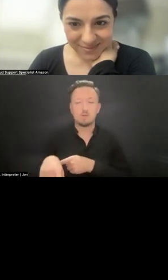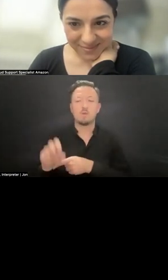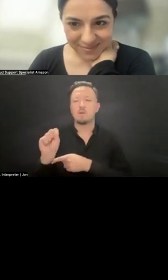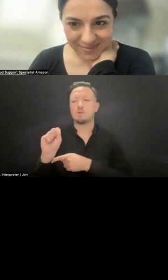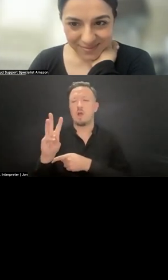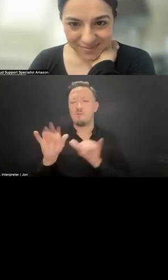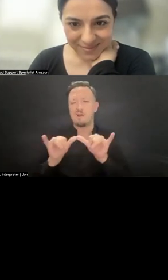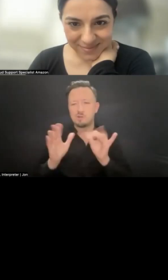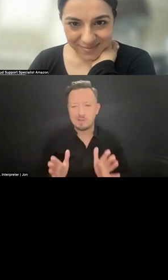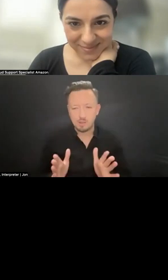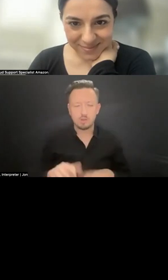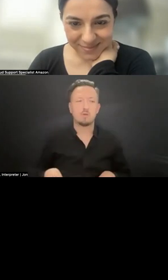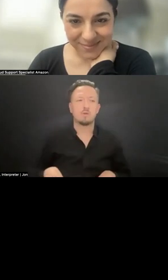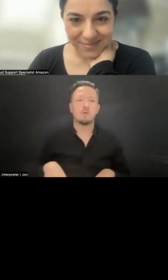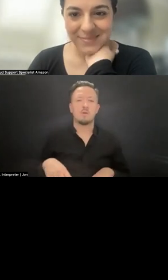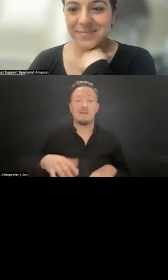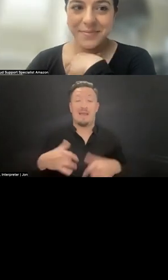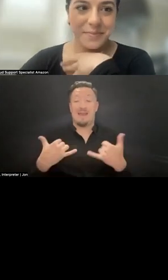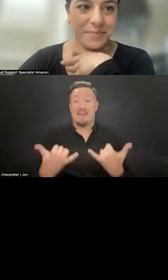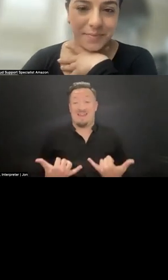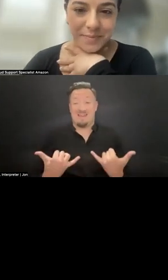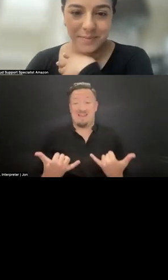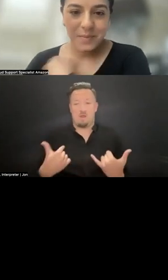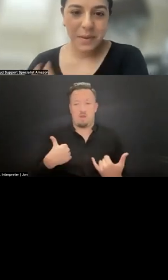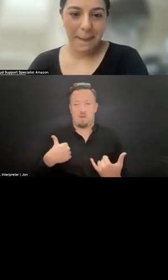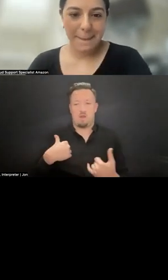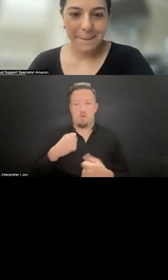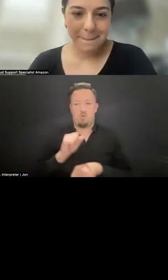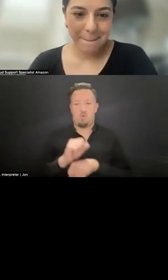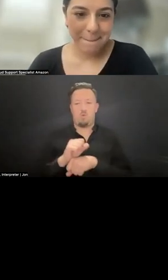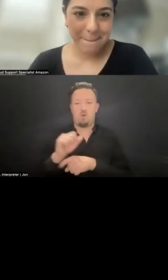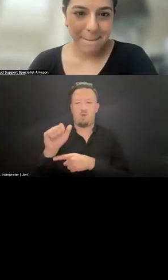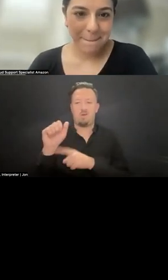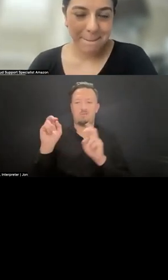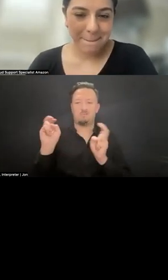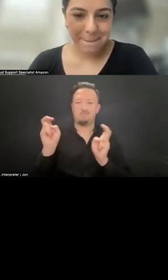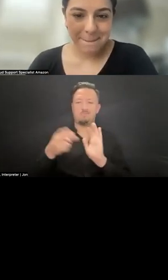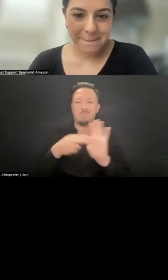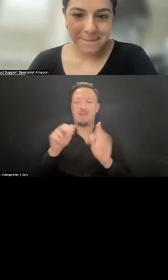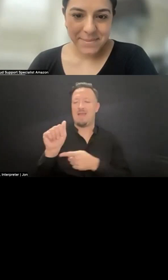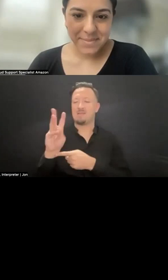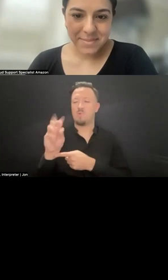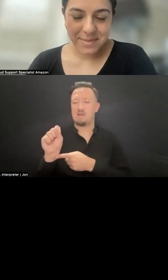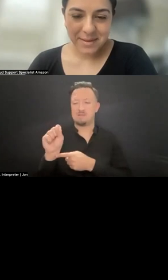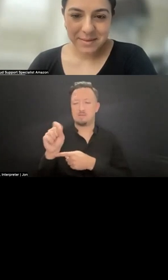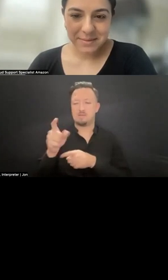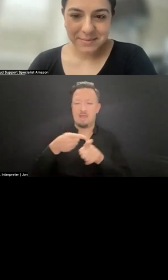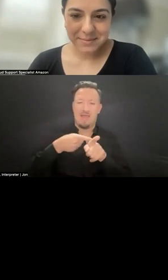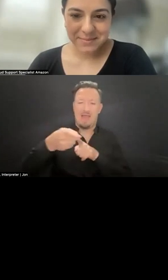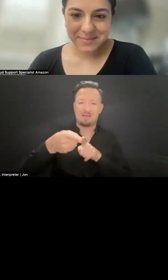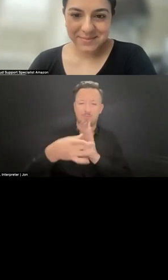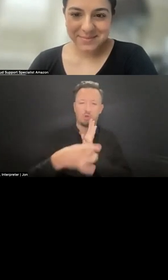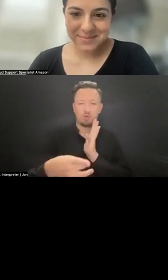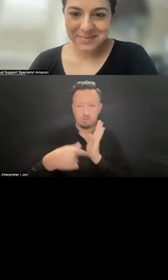engineer. Currently, I'm AWS subject matter expert. And that's, one of